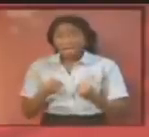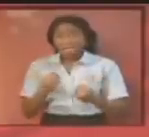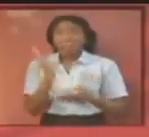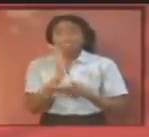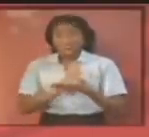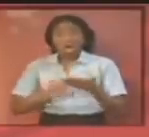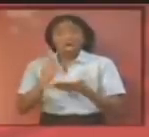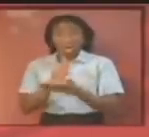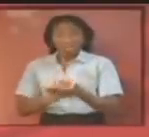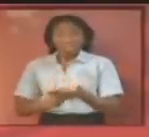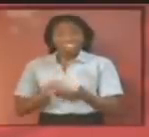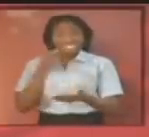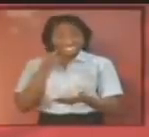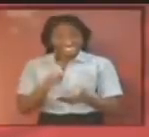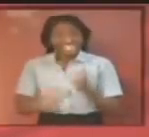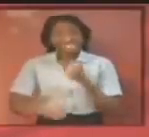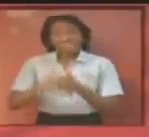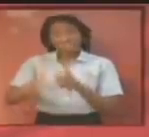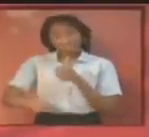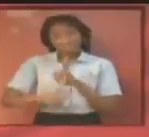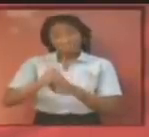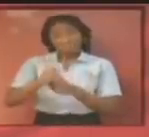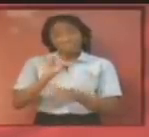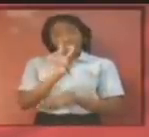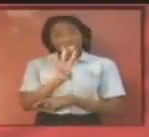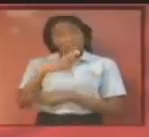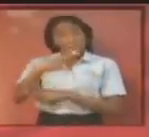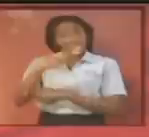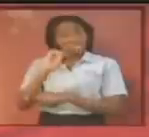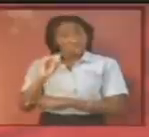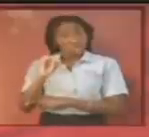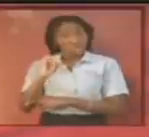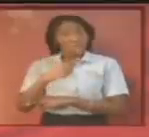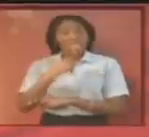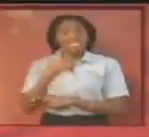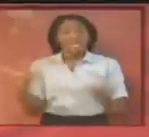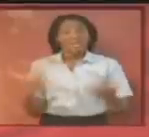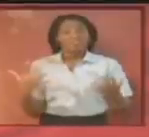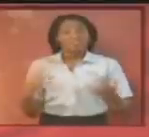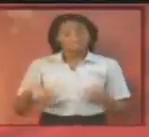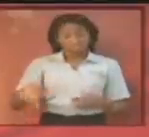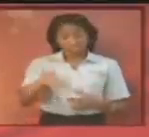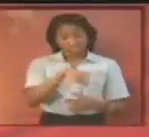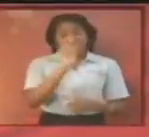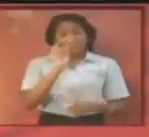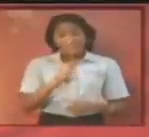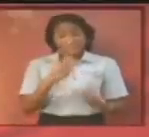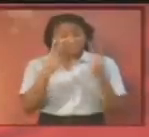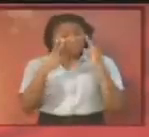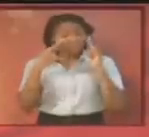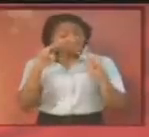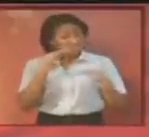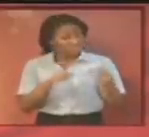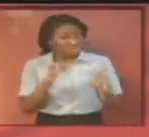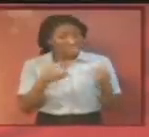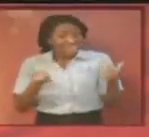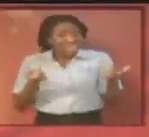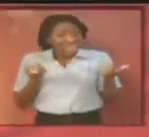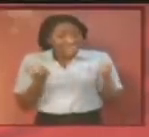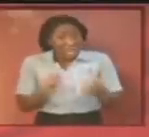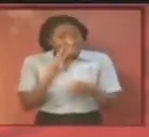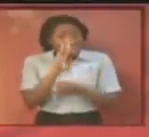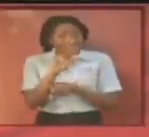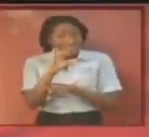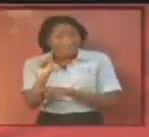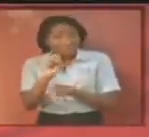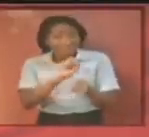concern. Now, the WHO recommends that countries monitor and track variants of concern and that they carry out surveillance for